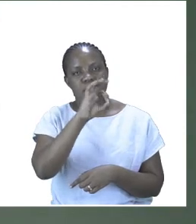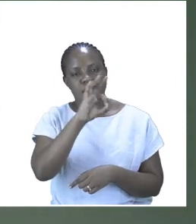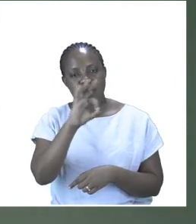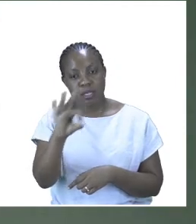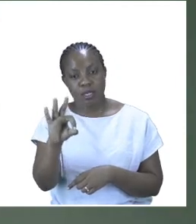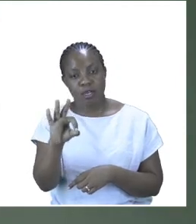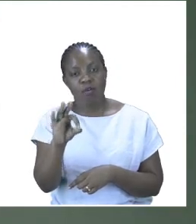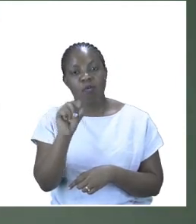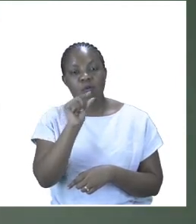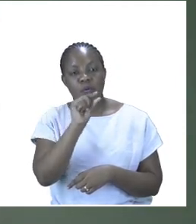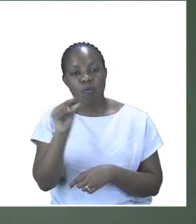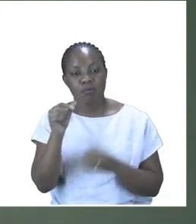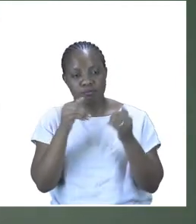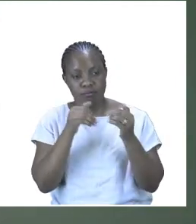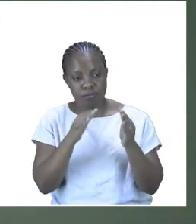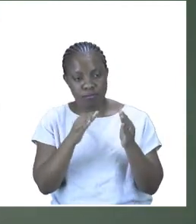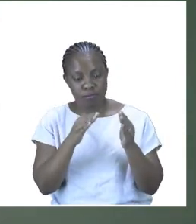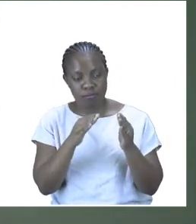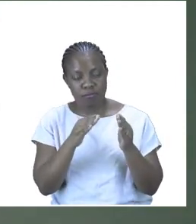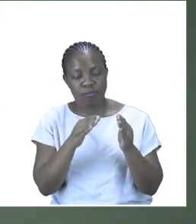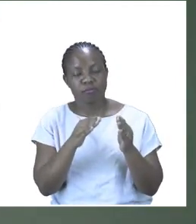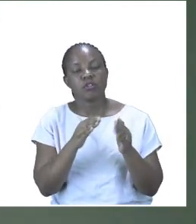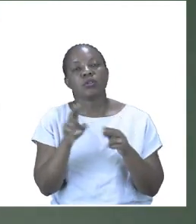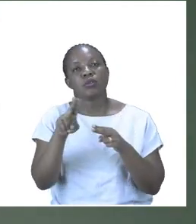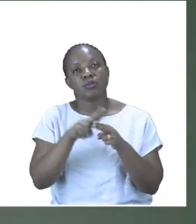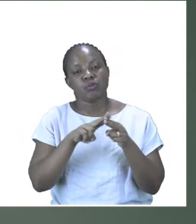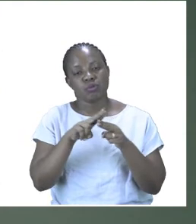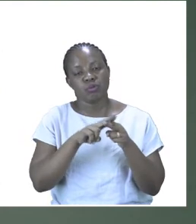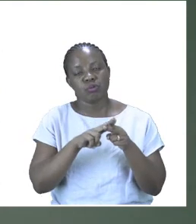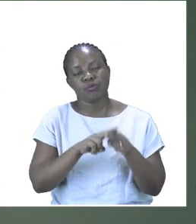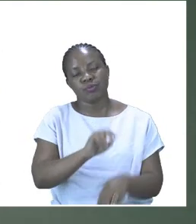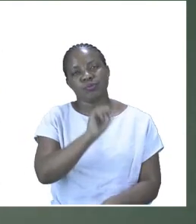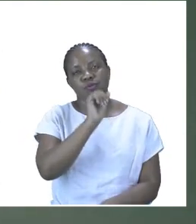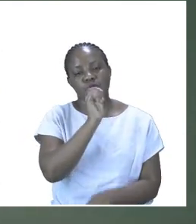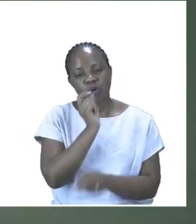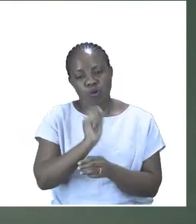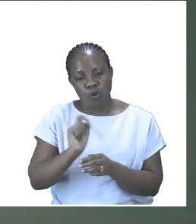a. So these are letters like B,